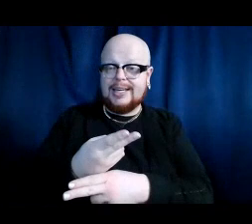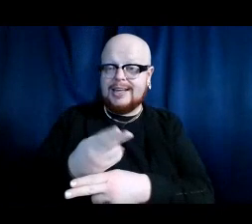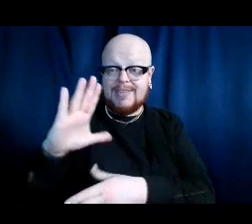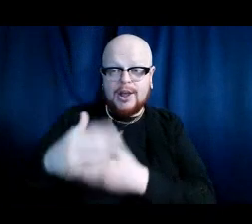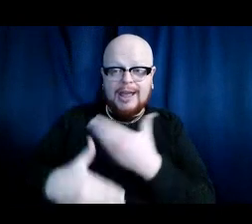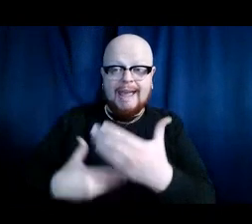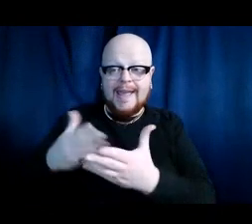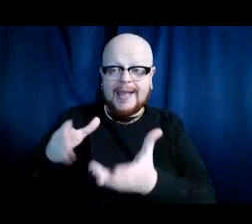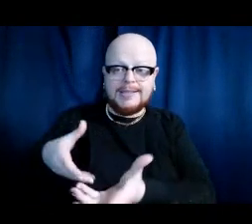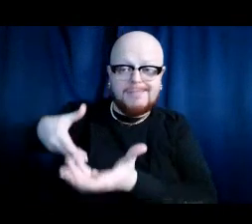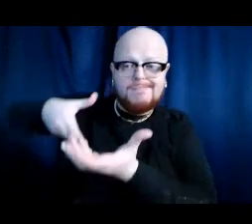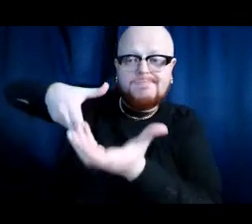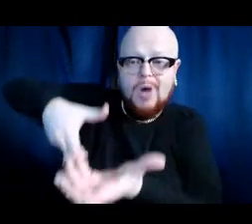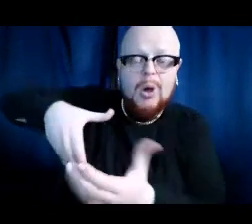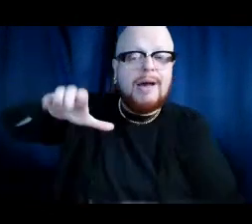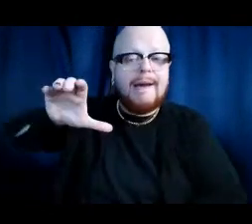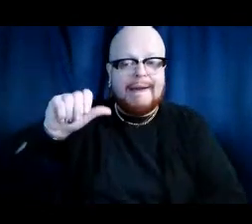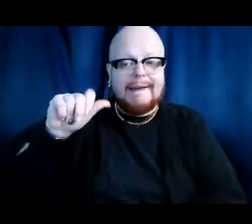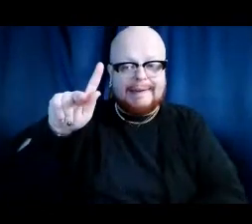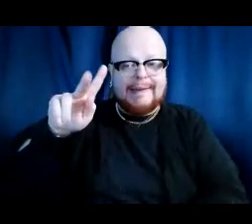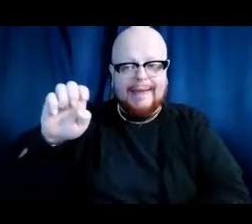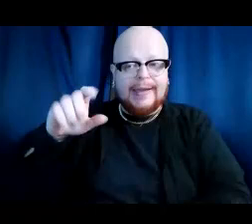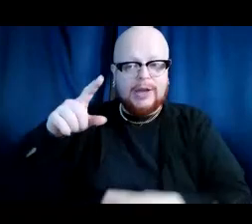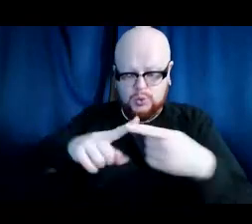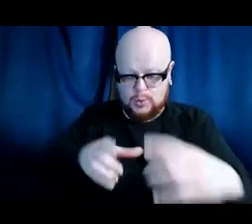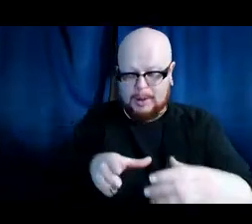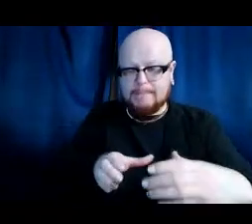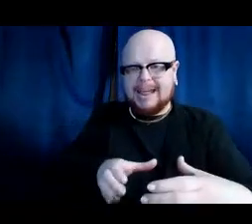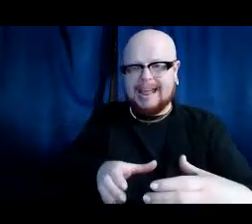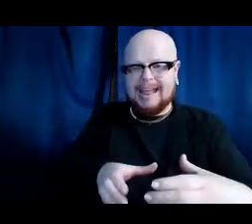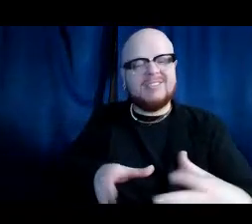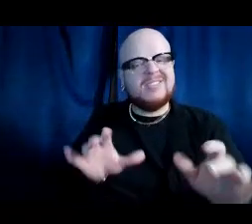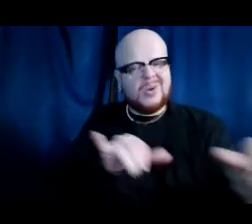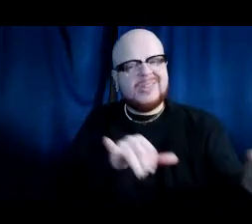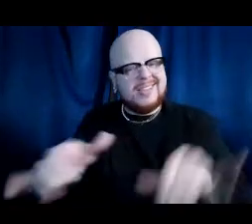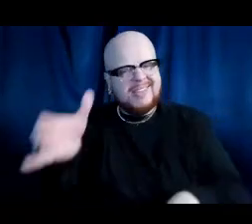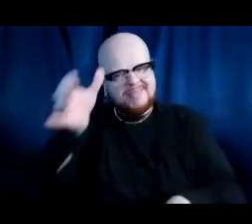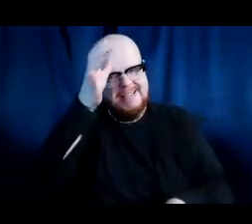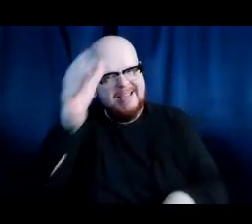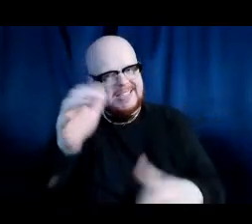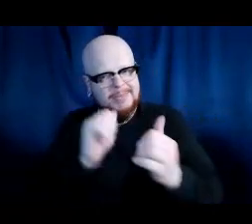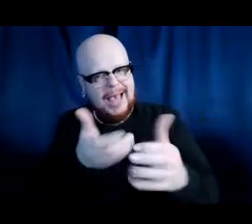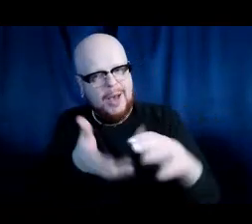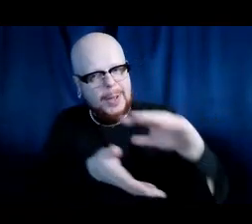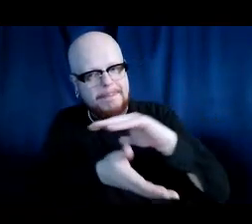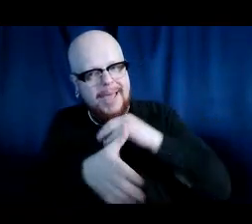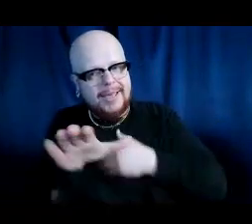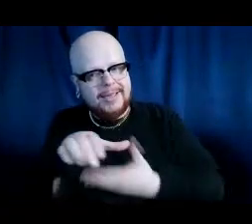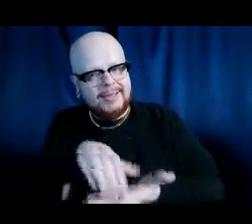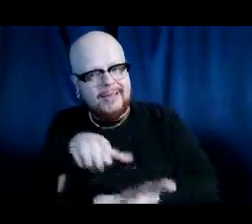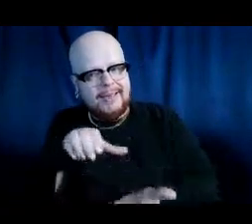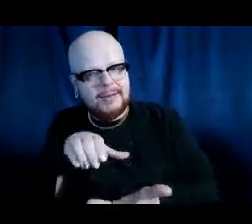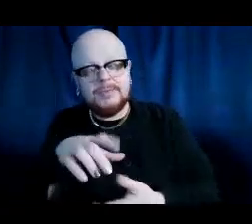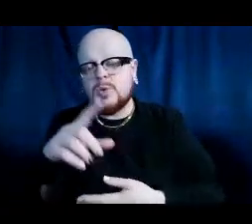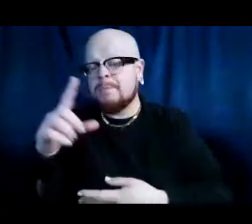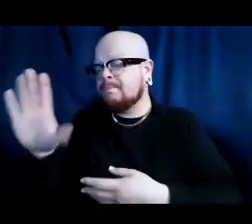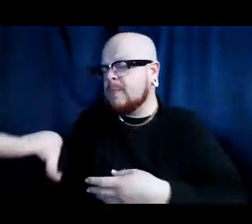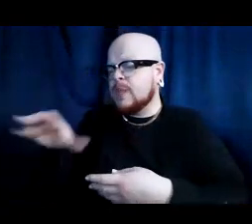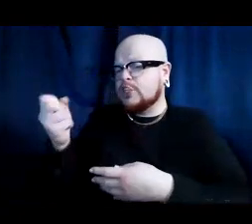pour your cake into. Shelly, would you provide a summary of the first principle?